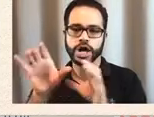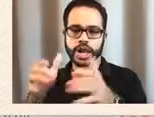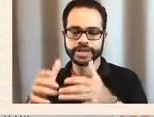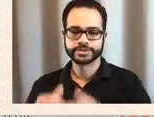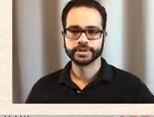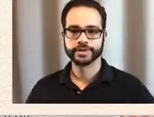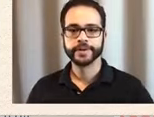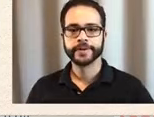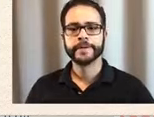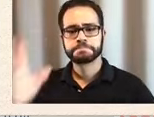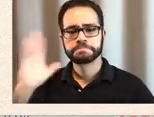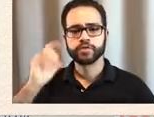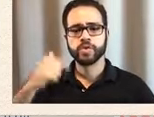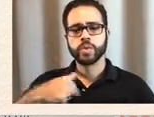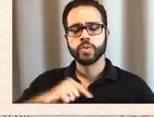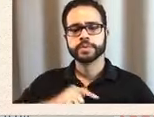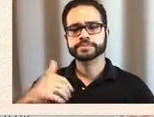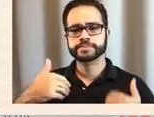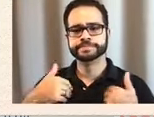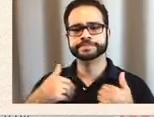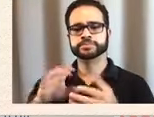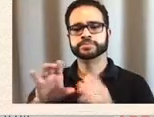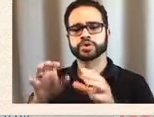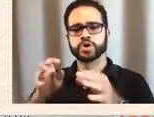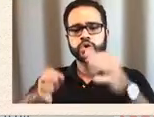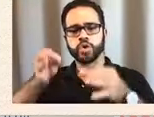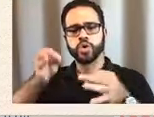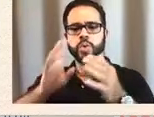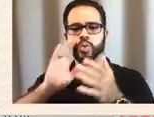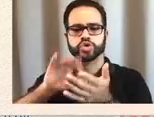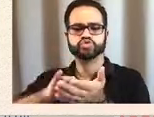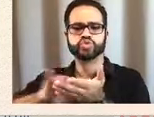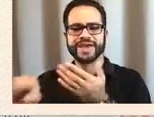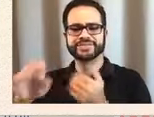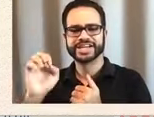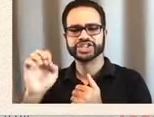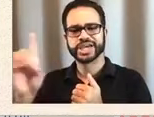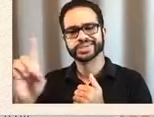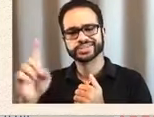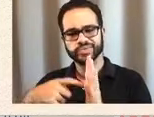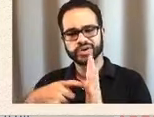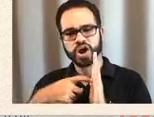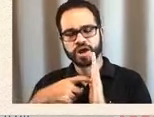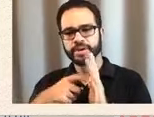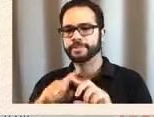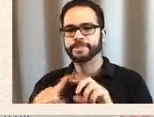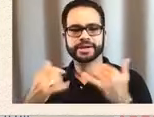courts would waive the education requirement, and that typically is not the case anymore. If